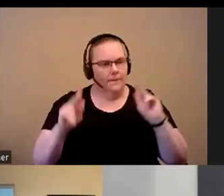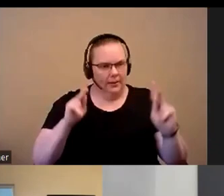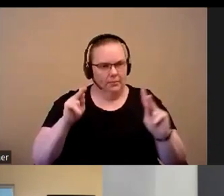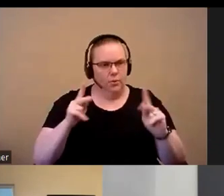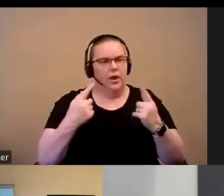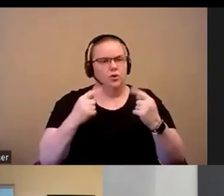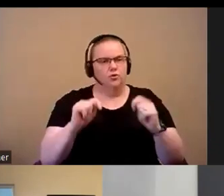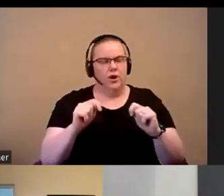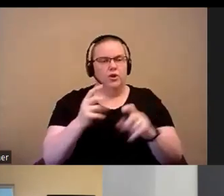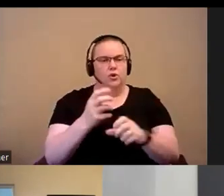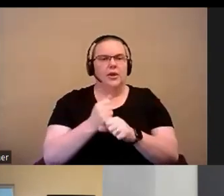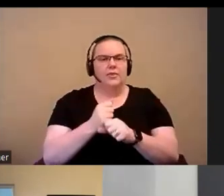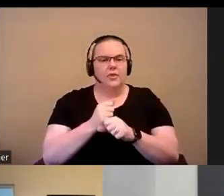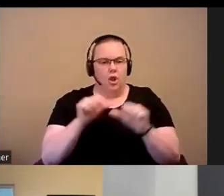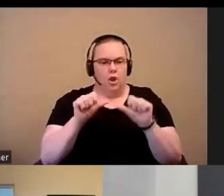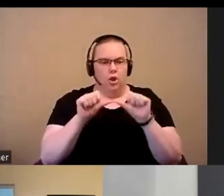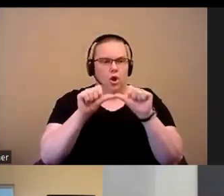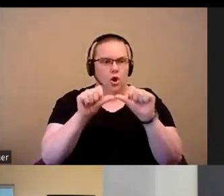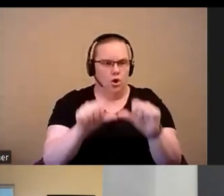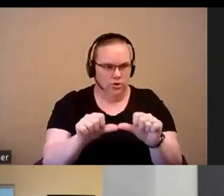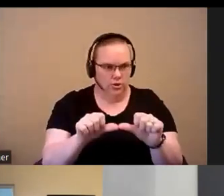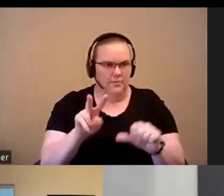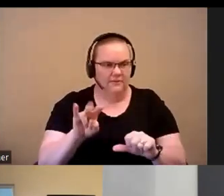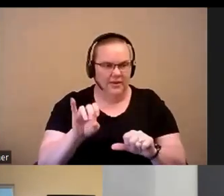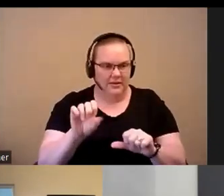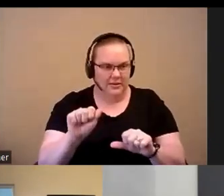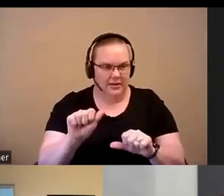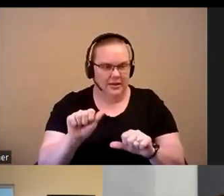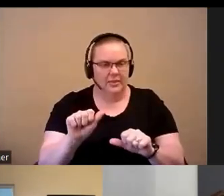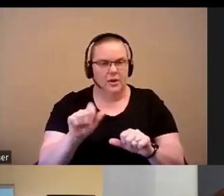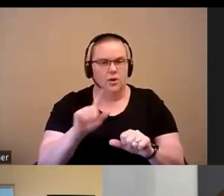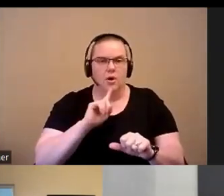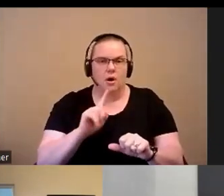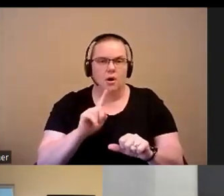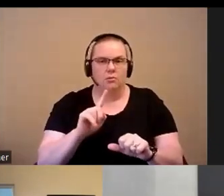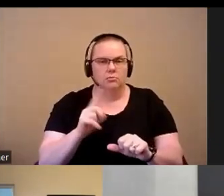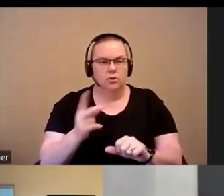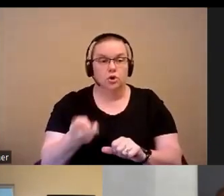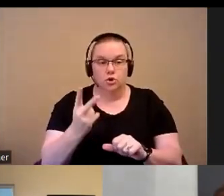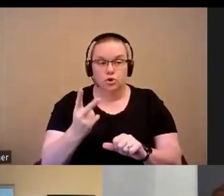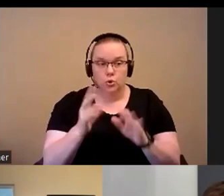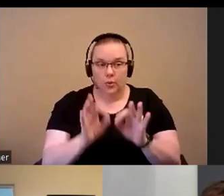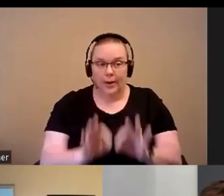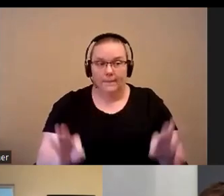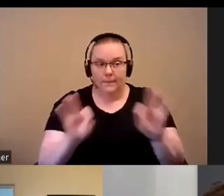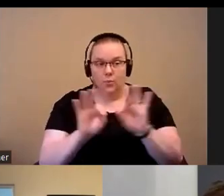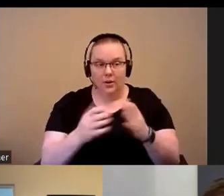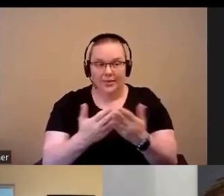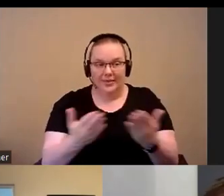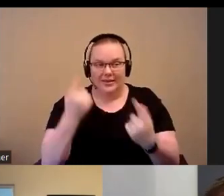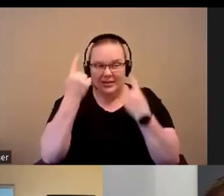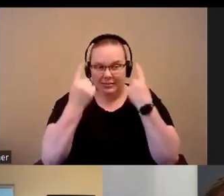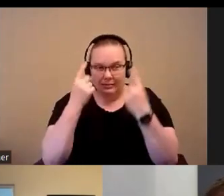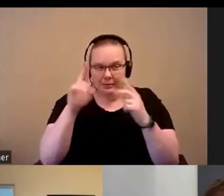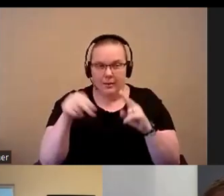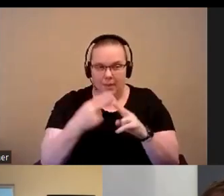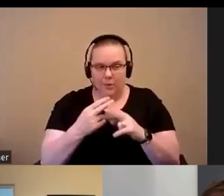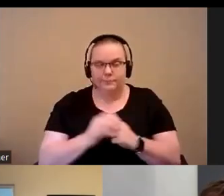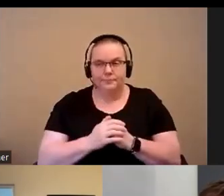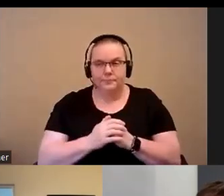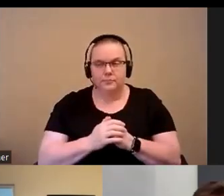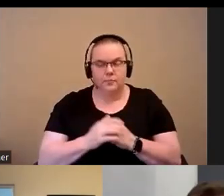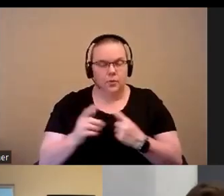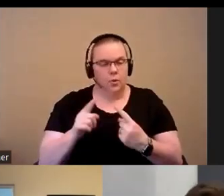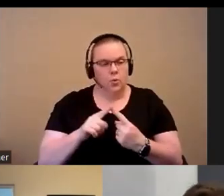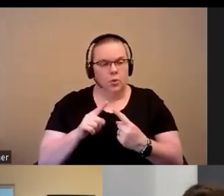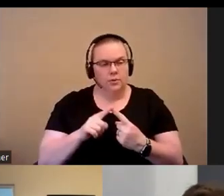to get the long-term visas, there's kind of two different important things to think about. One, when you're talking